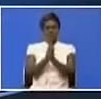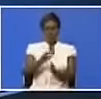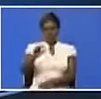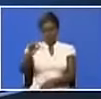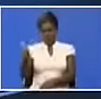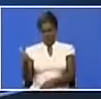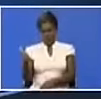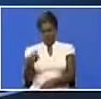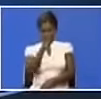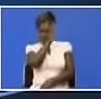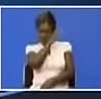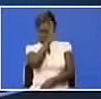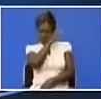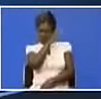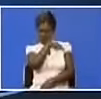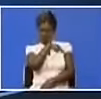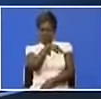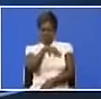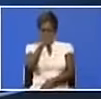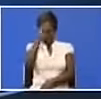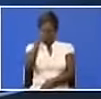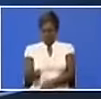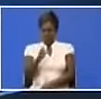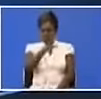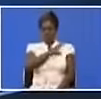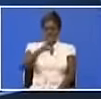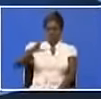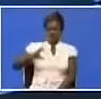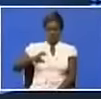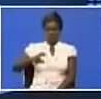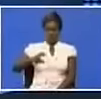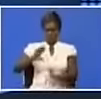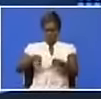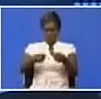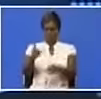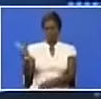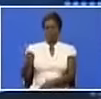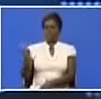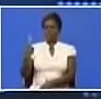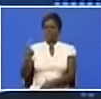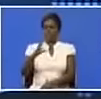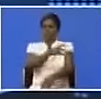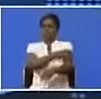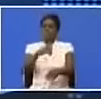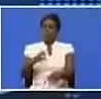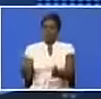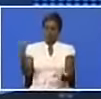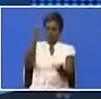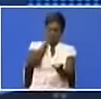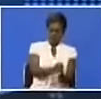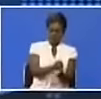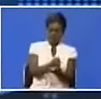Kenyan courts this afternoon. An amendment to the Judicial Service Commission Act, which gives President Uhuru Kenyatta powers to appoint the